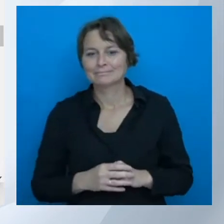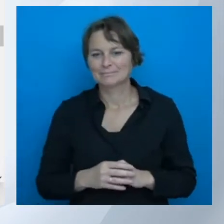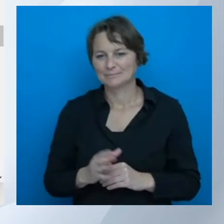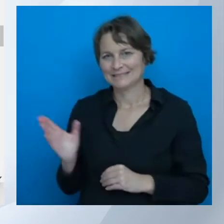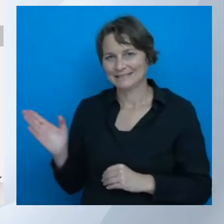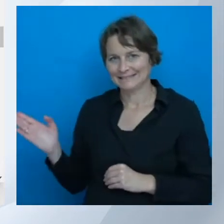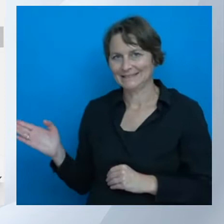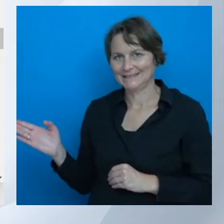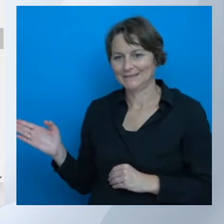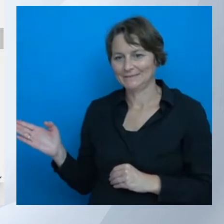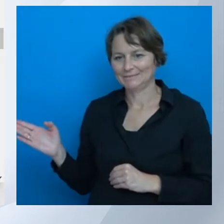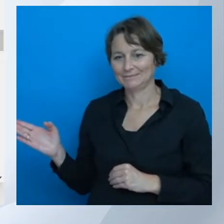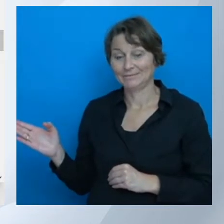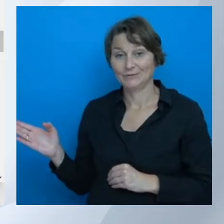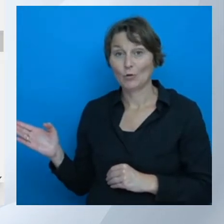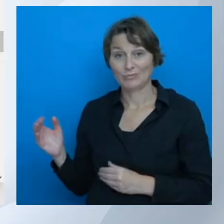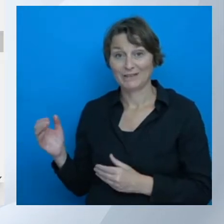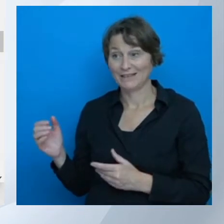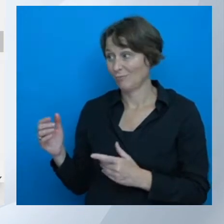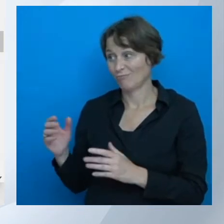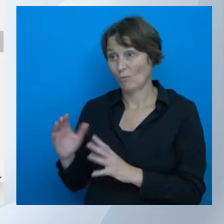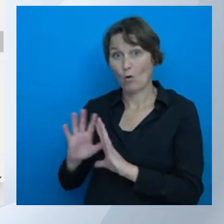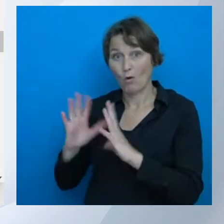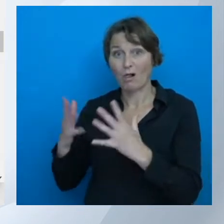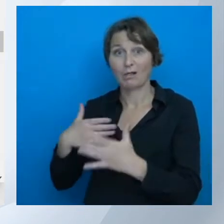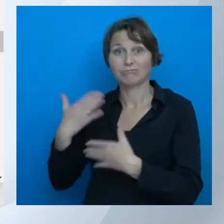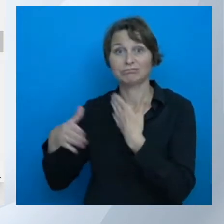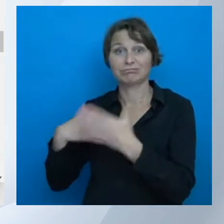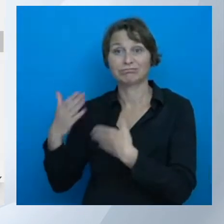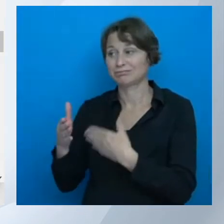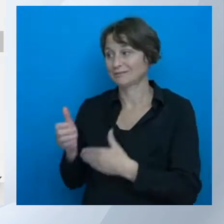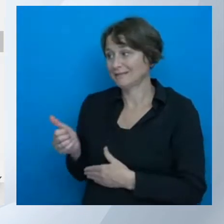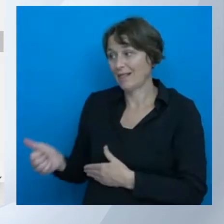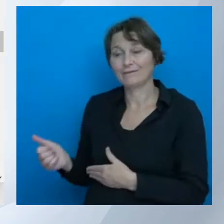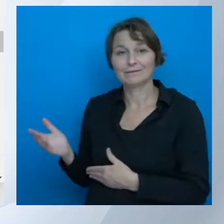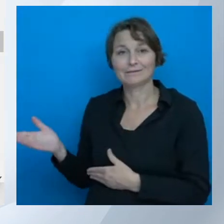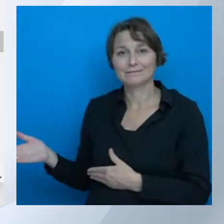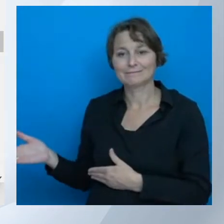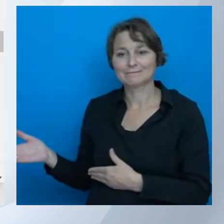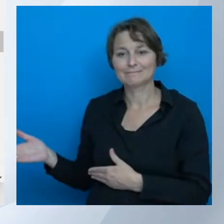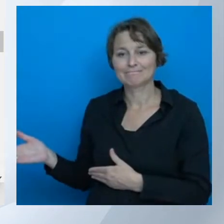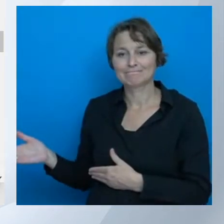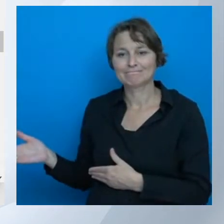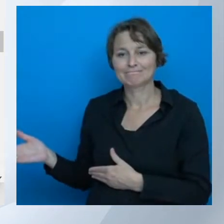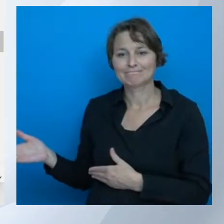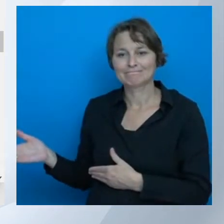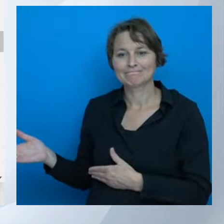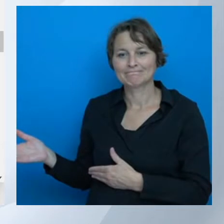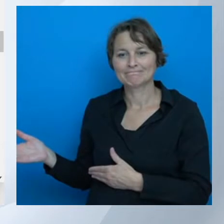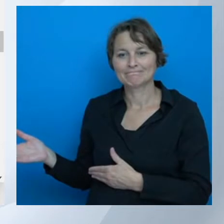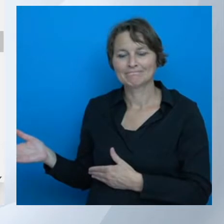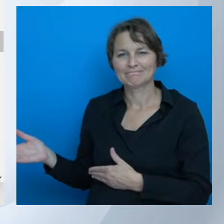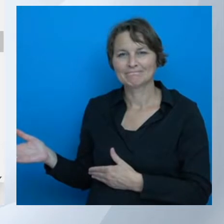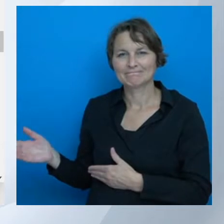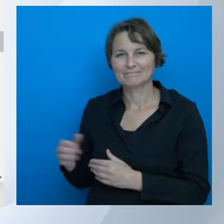doing the training for us. And it is going to return us the classifier and the best parameters as